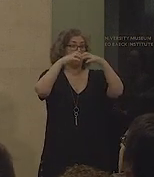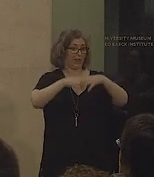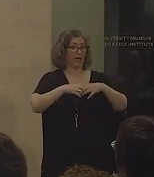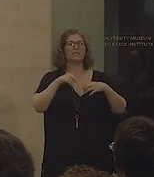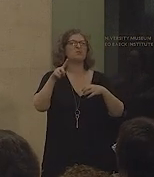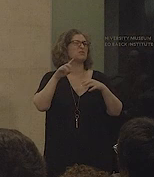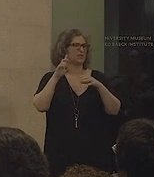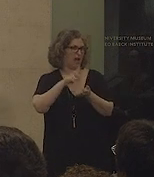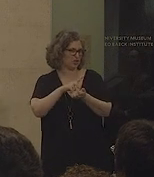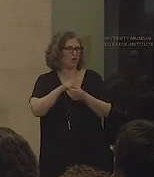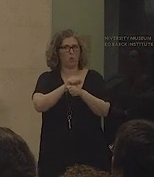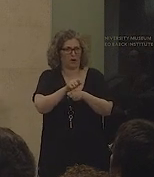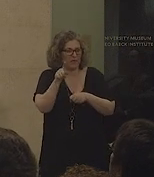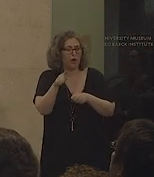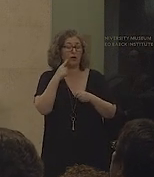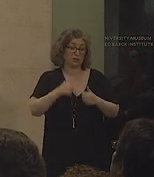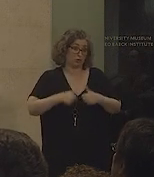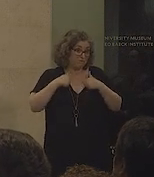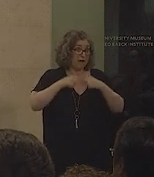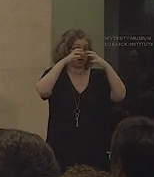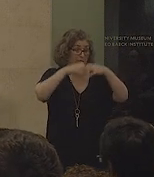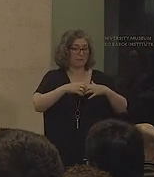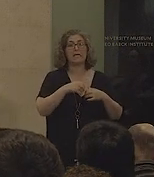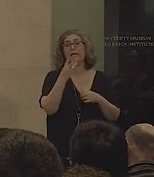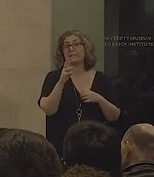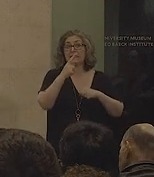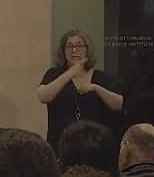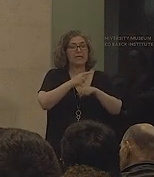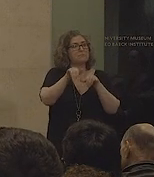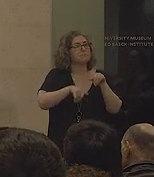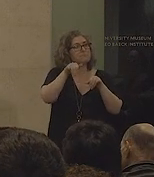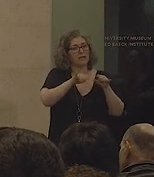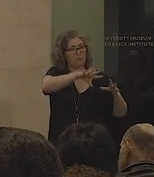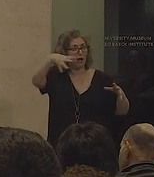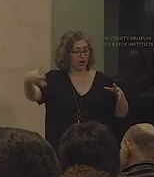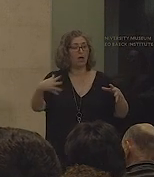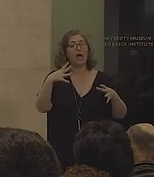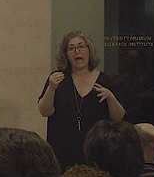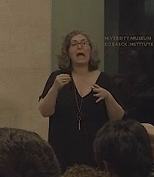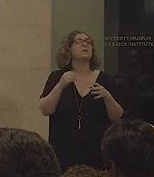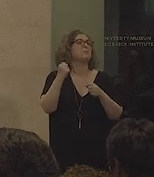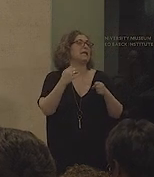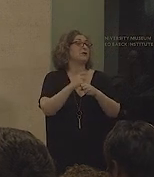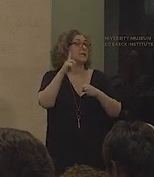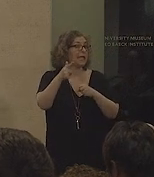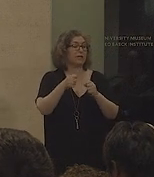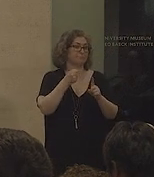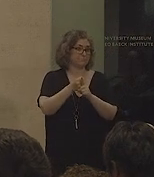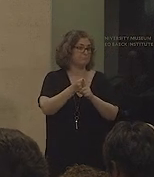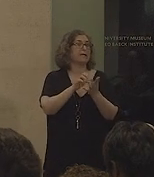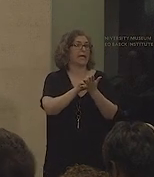and amazingly survived that and spent 16 days at Ground Zero and years later got the cancer that eventually took his